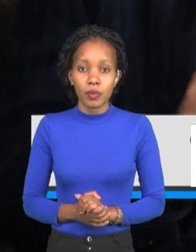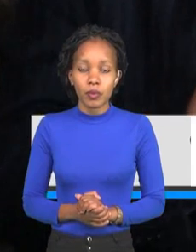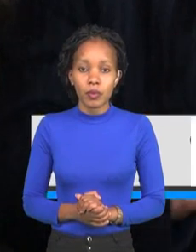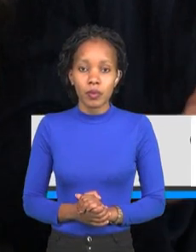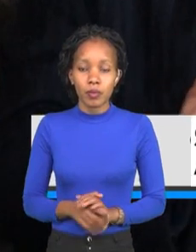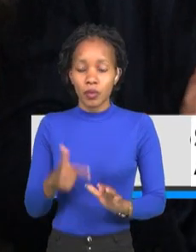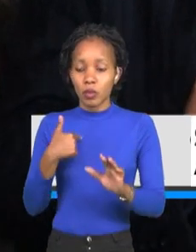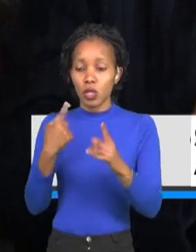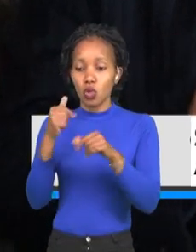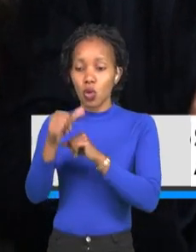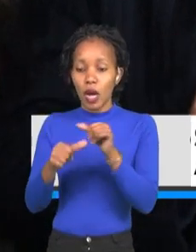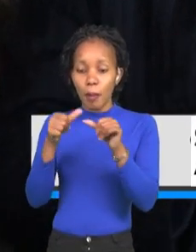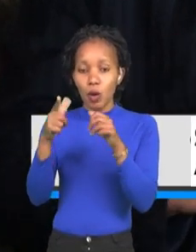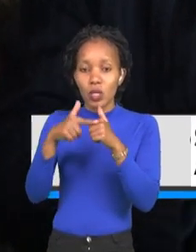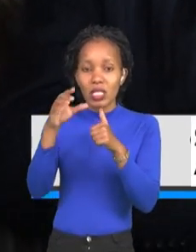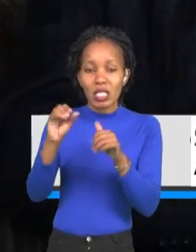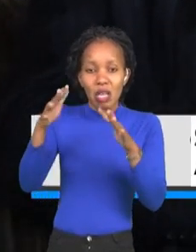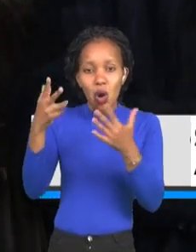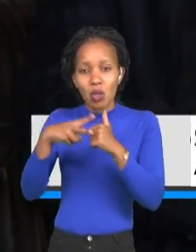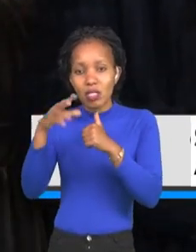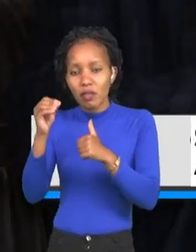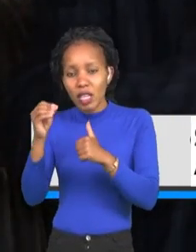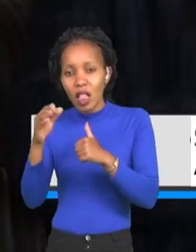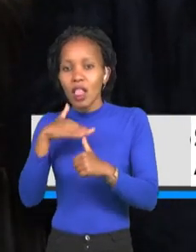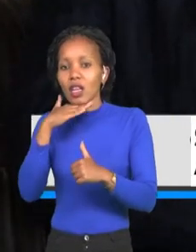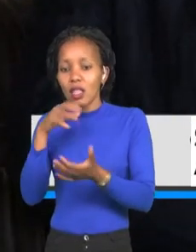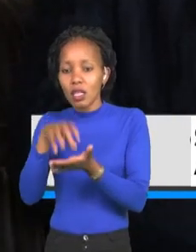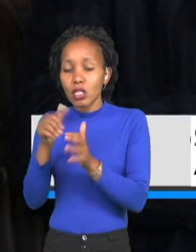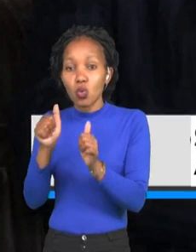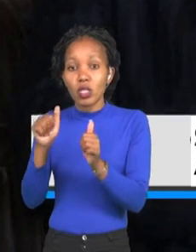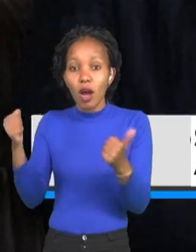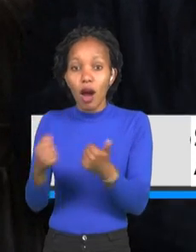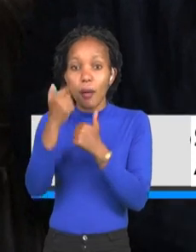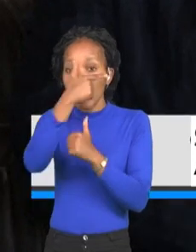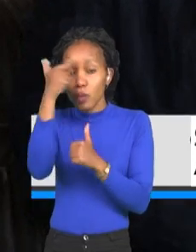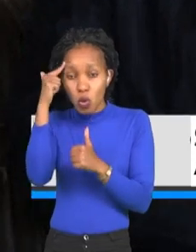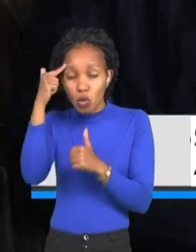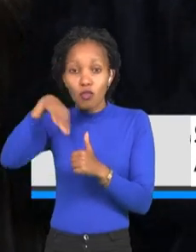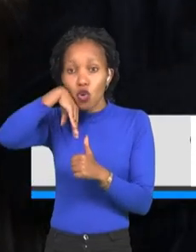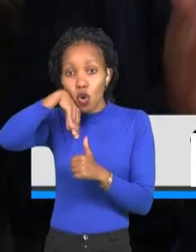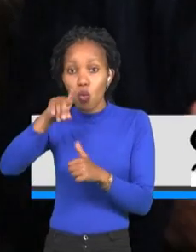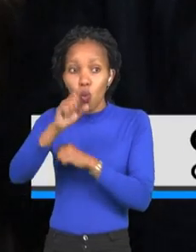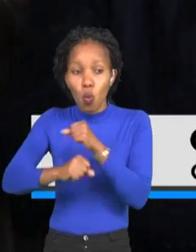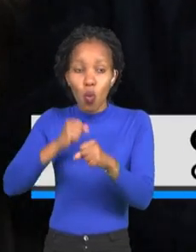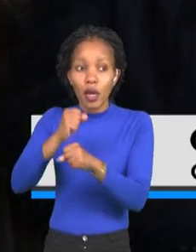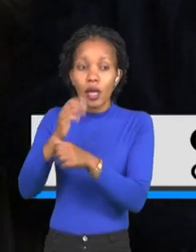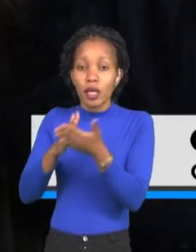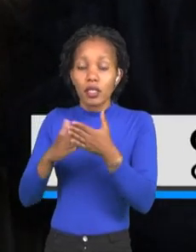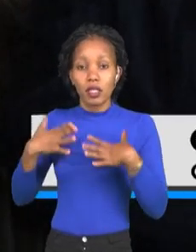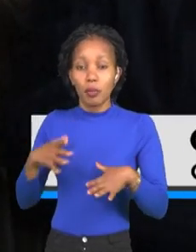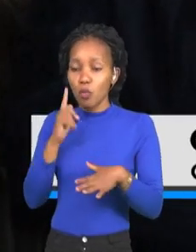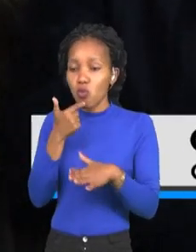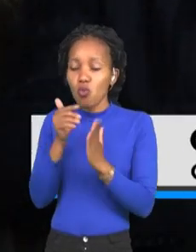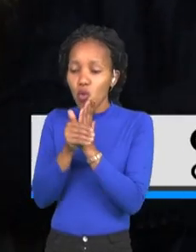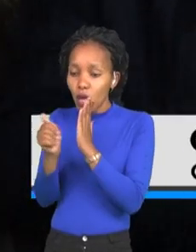I am talking about 60 or 70 death cases caused by dogs in 1 year. Some people who are not